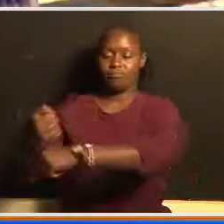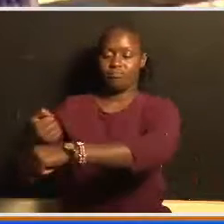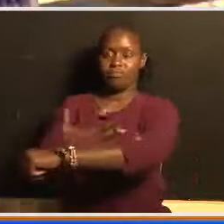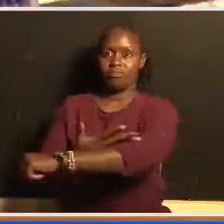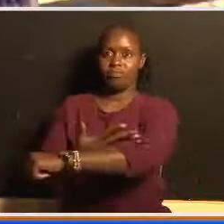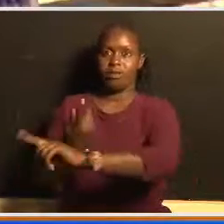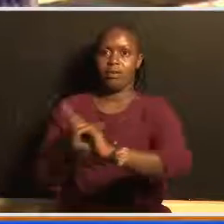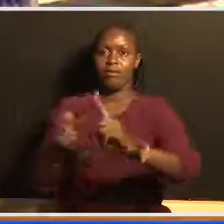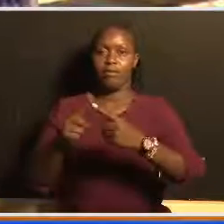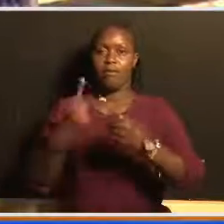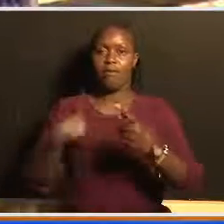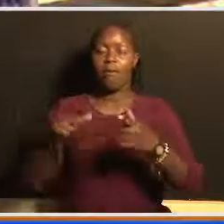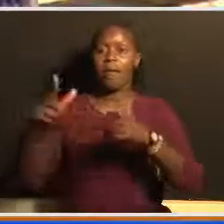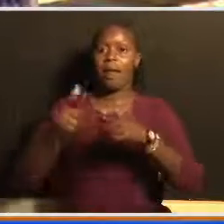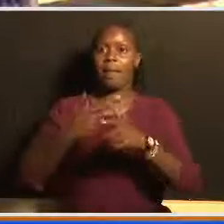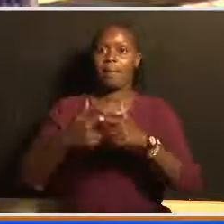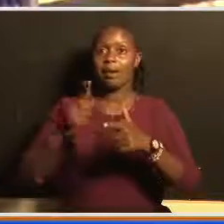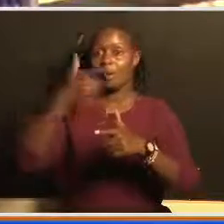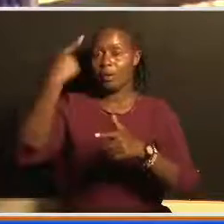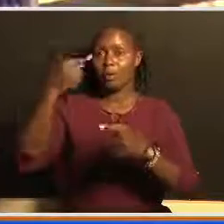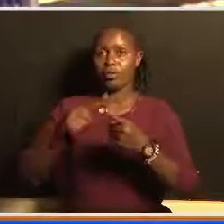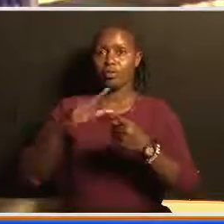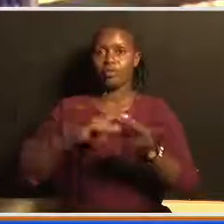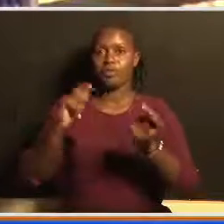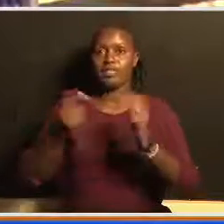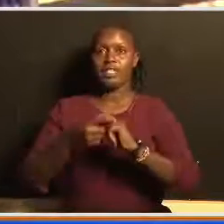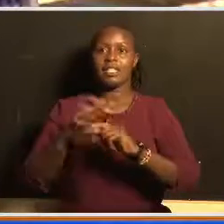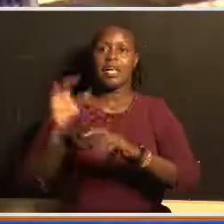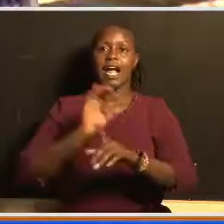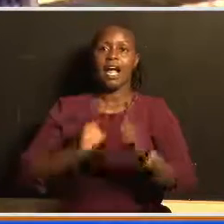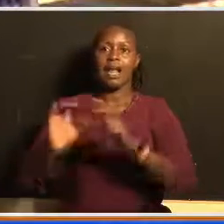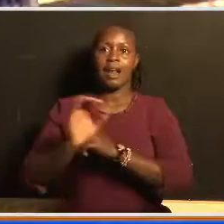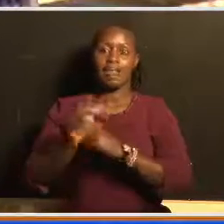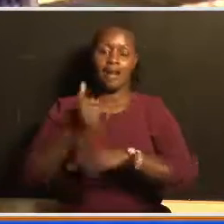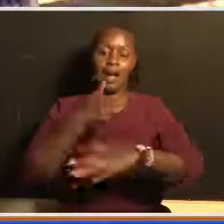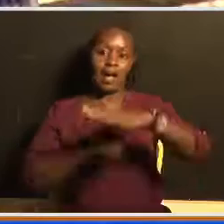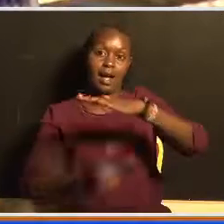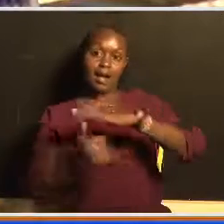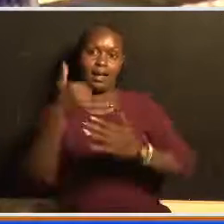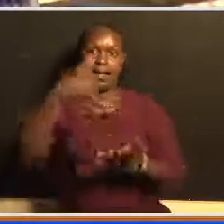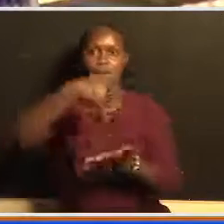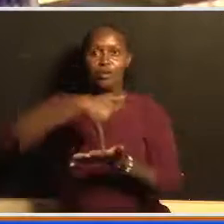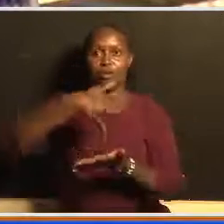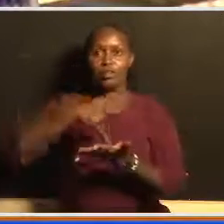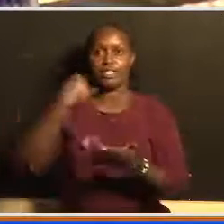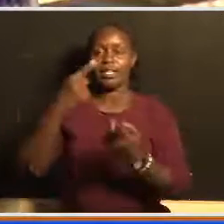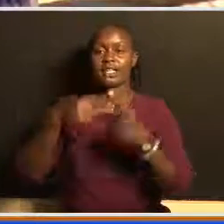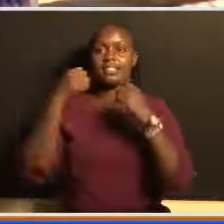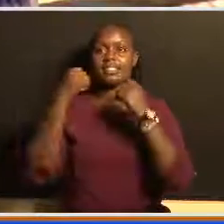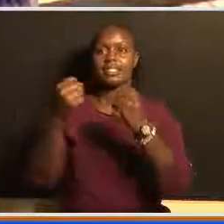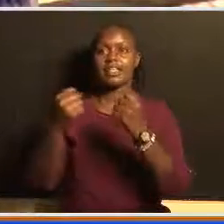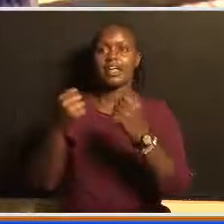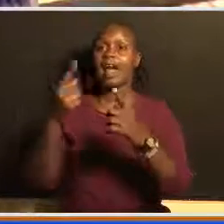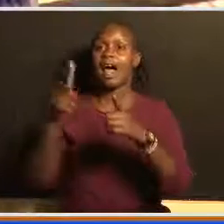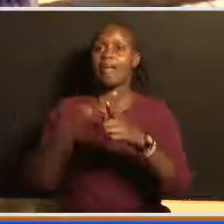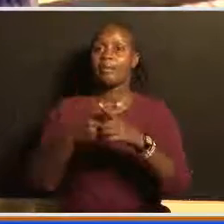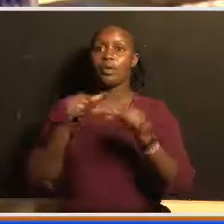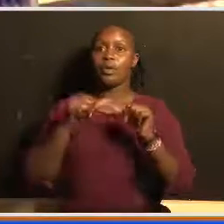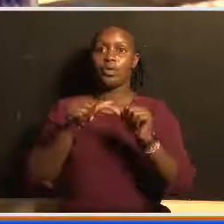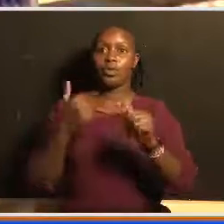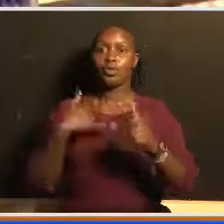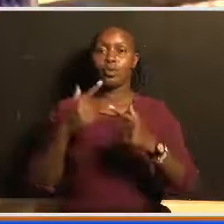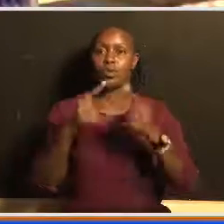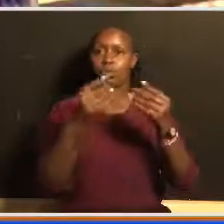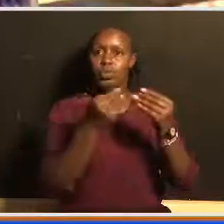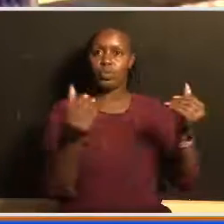albinos due to the effects of changing climate. Under the theme, Inclusion is Strength, albinos continue to confront various obstacles